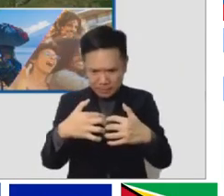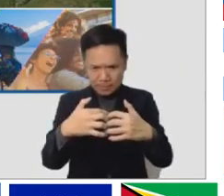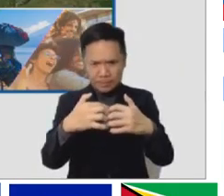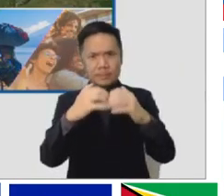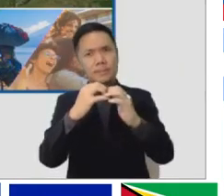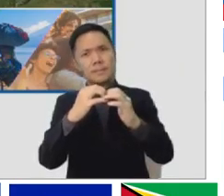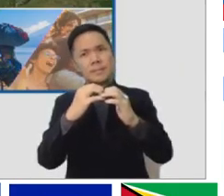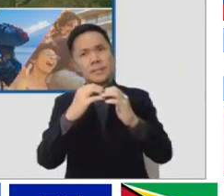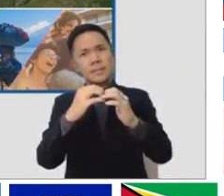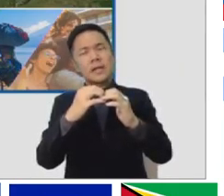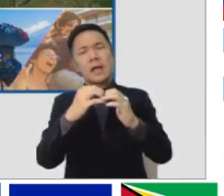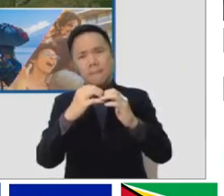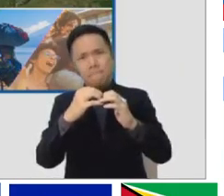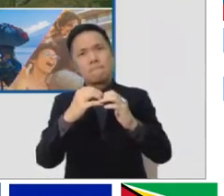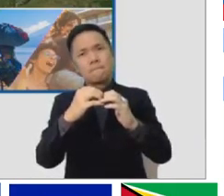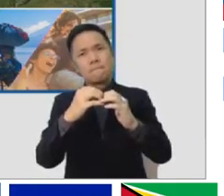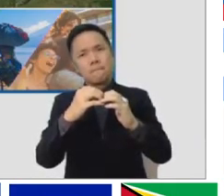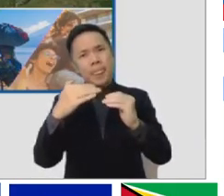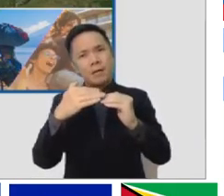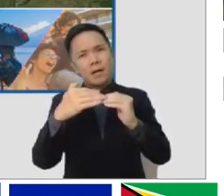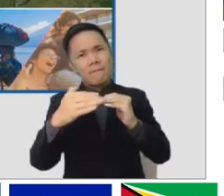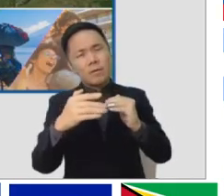event that impacted on the